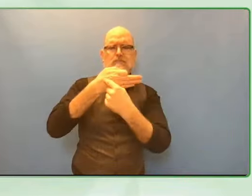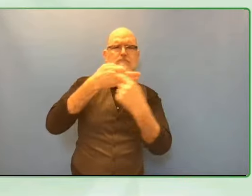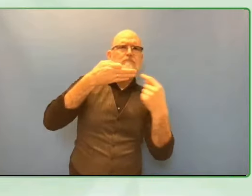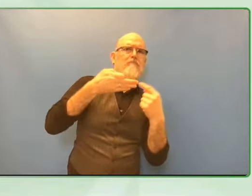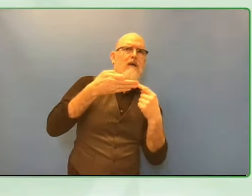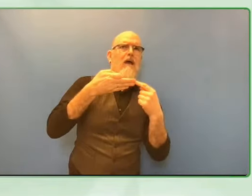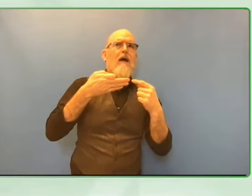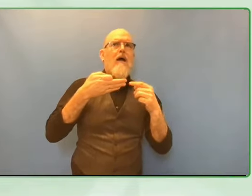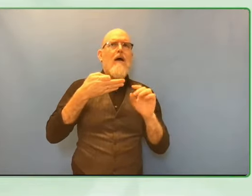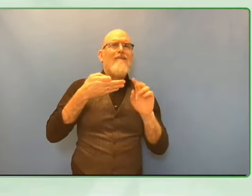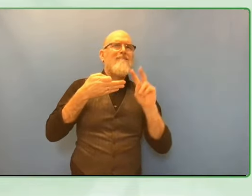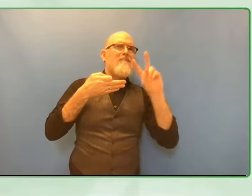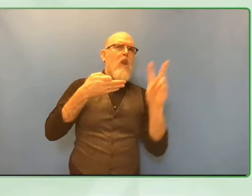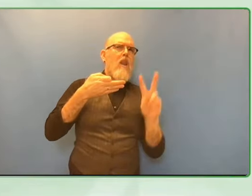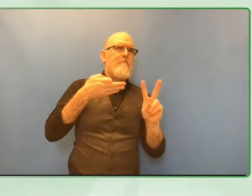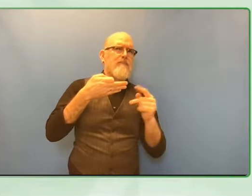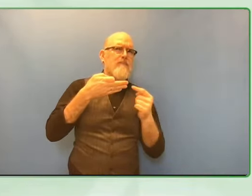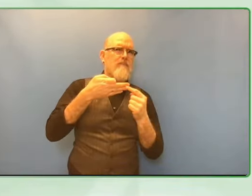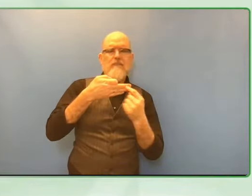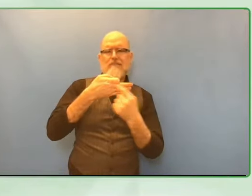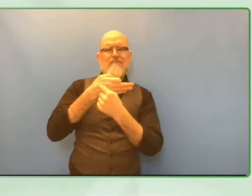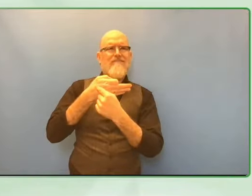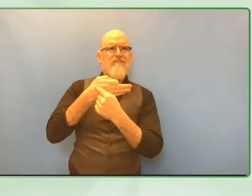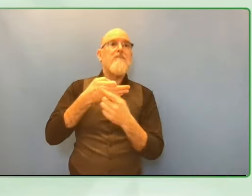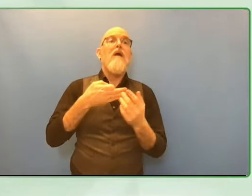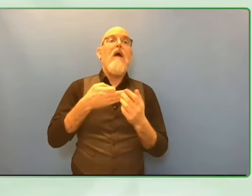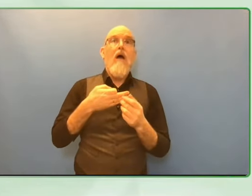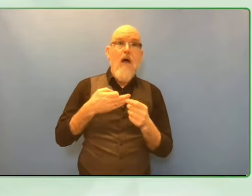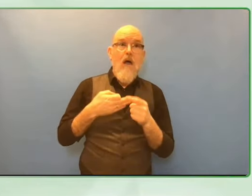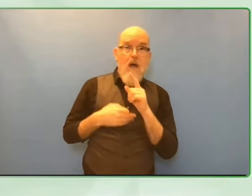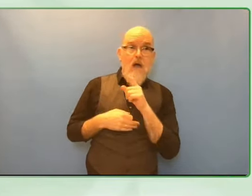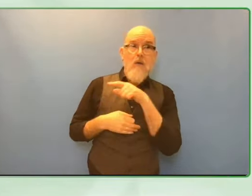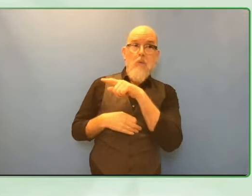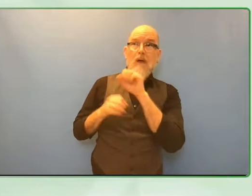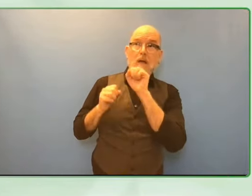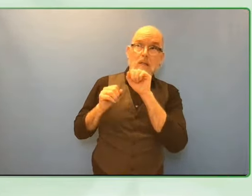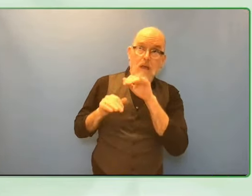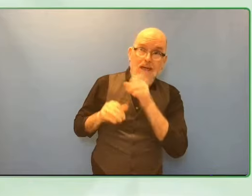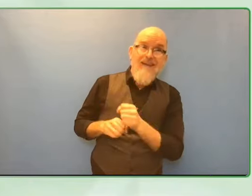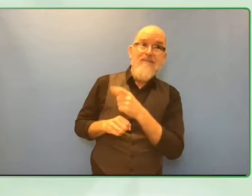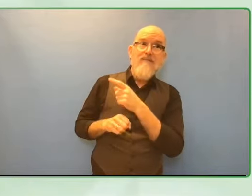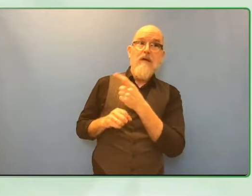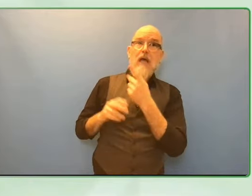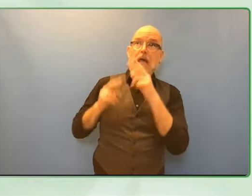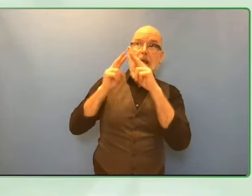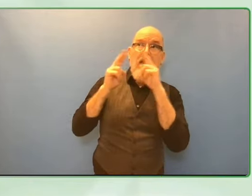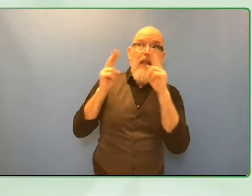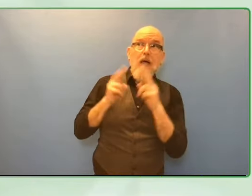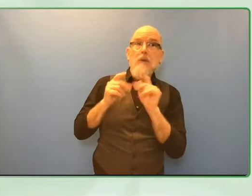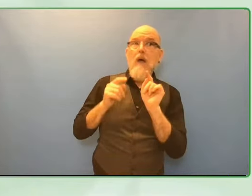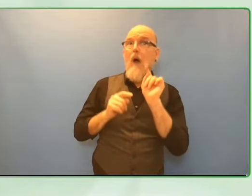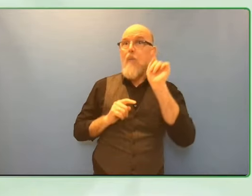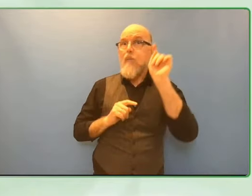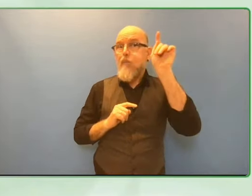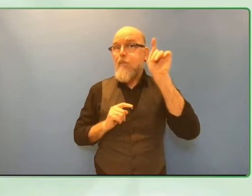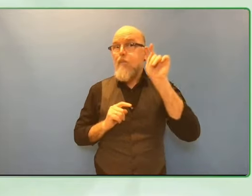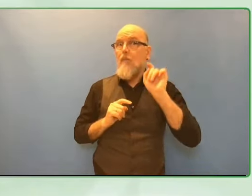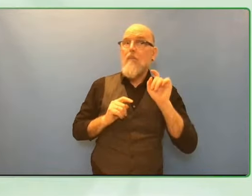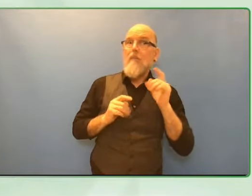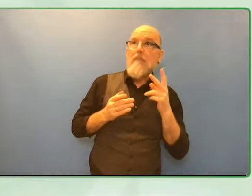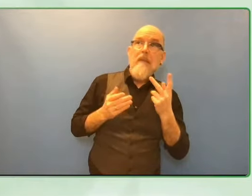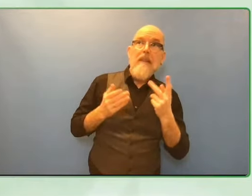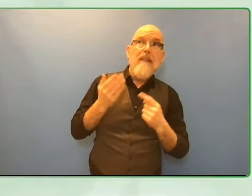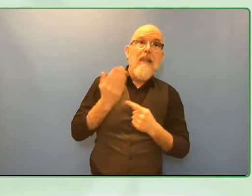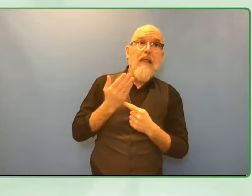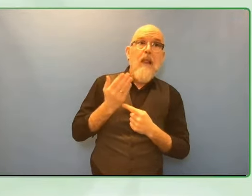believing that you also have relationships with international tech companies? Could you tell us a little bit about that